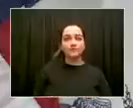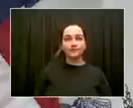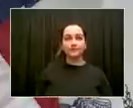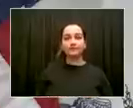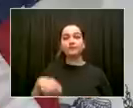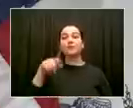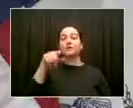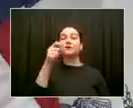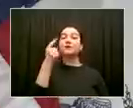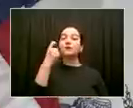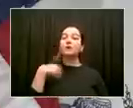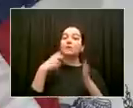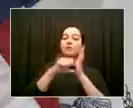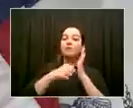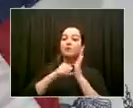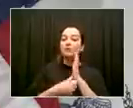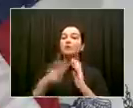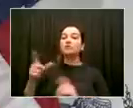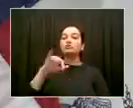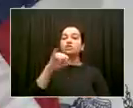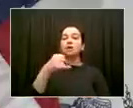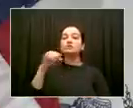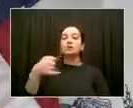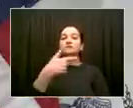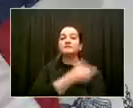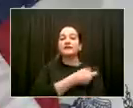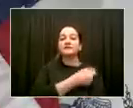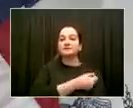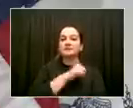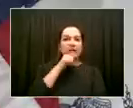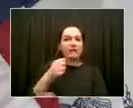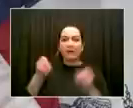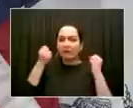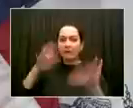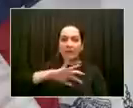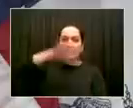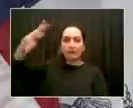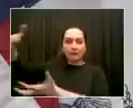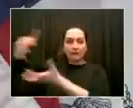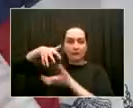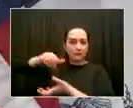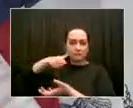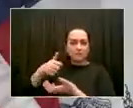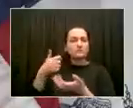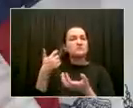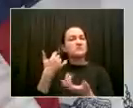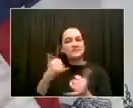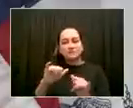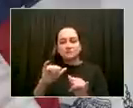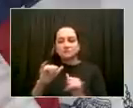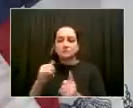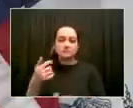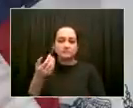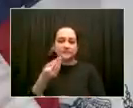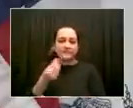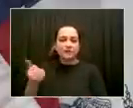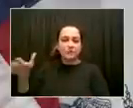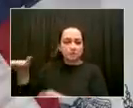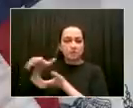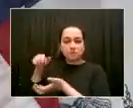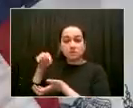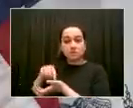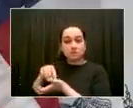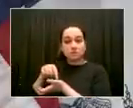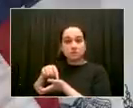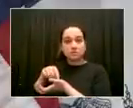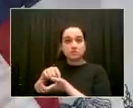the month. But what we're going to be doing is to move area by area. So we're starting with Co-op City,